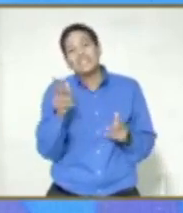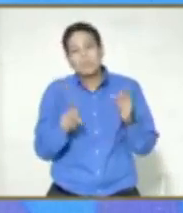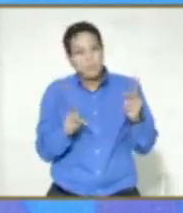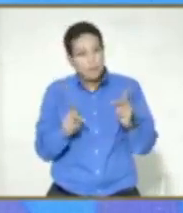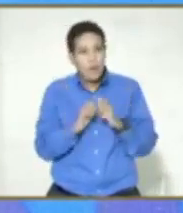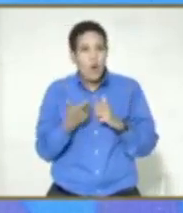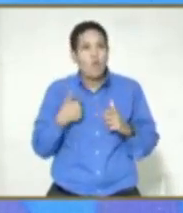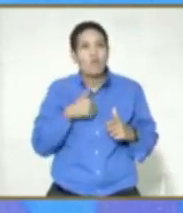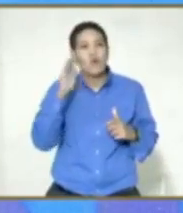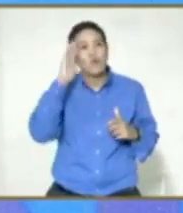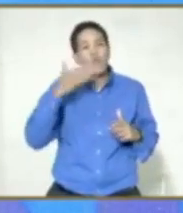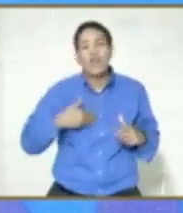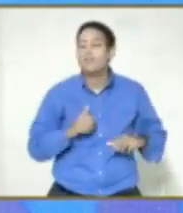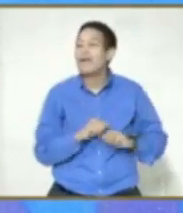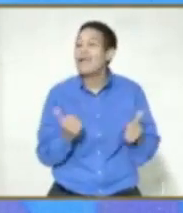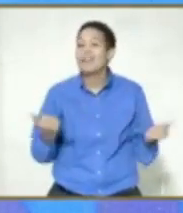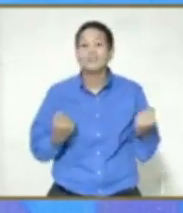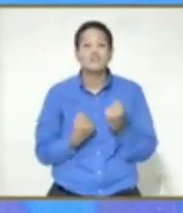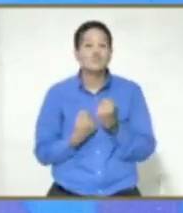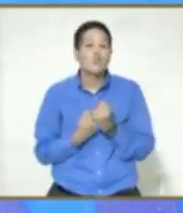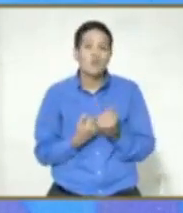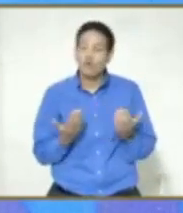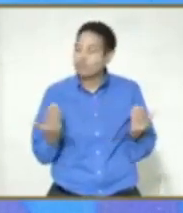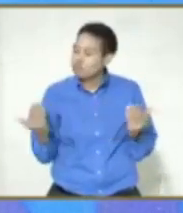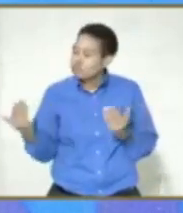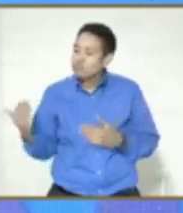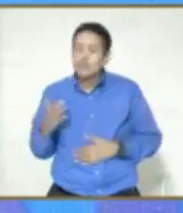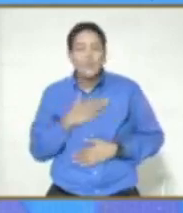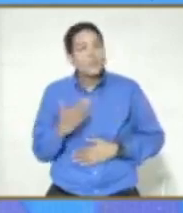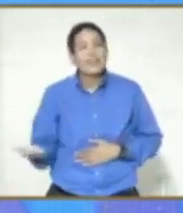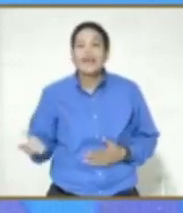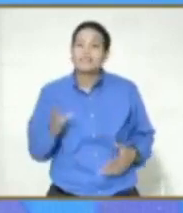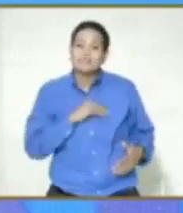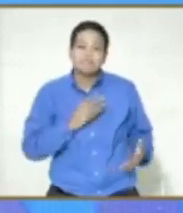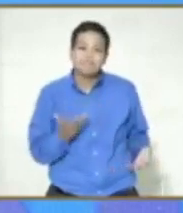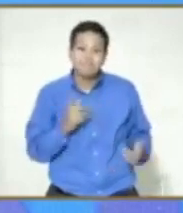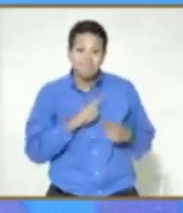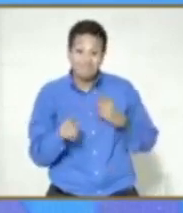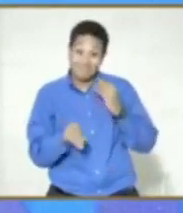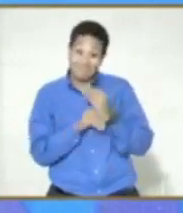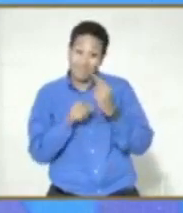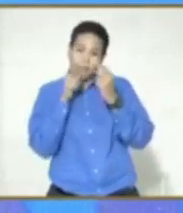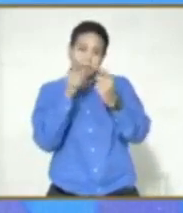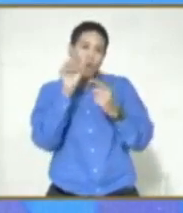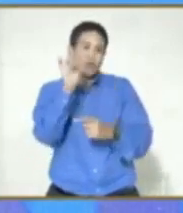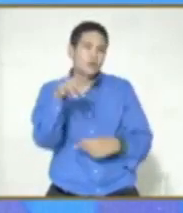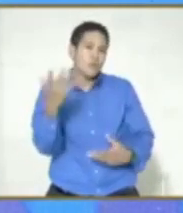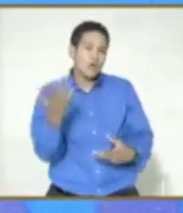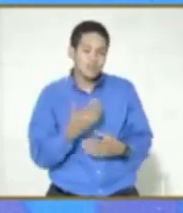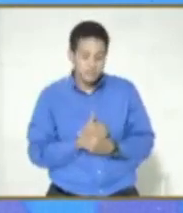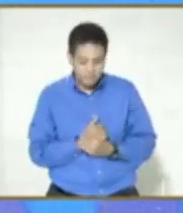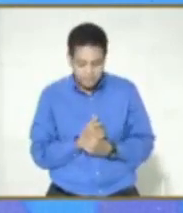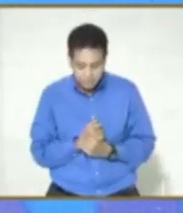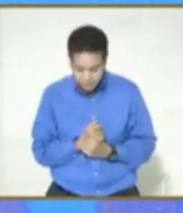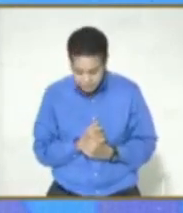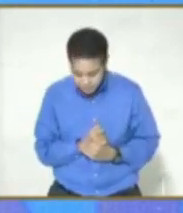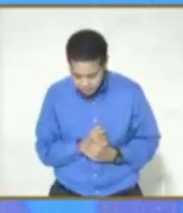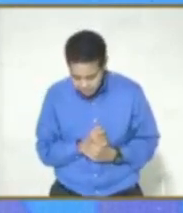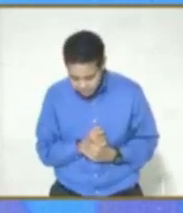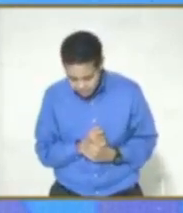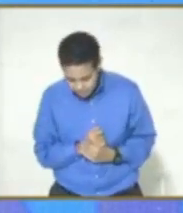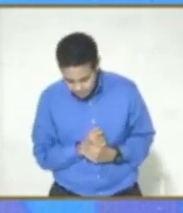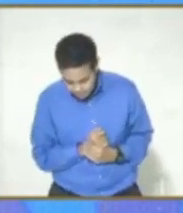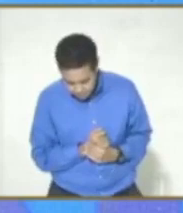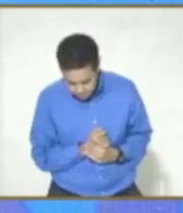we welcome the invitation to do so. I just want to make the point in discussions with Mayor